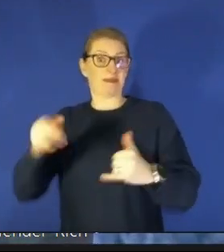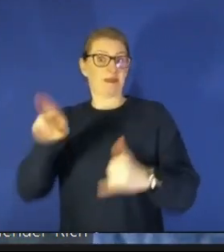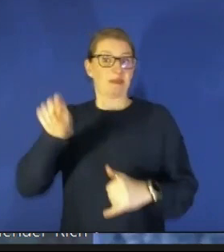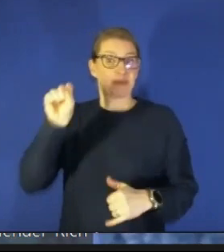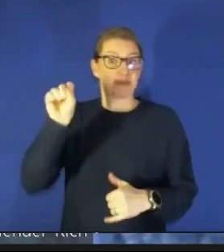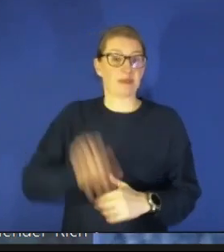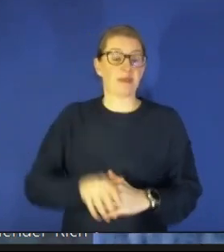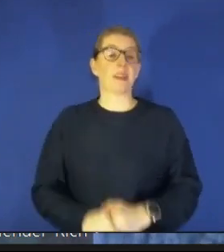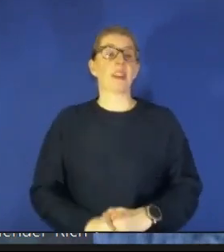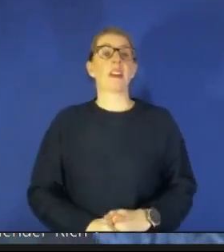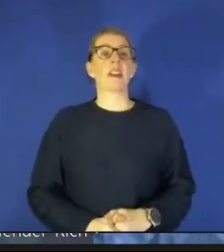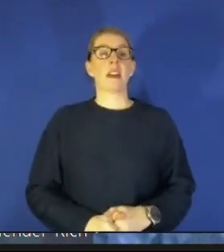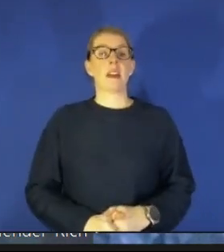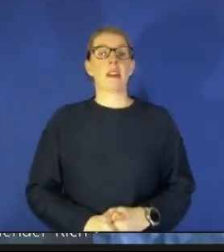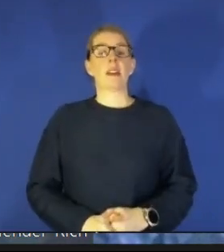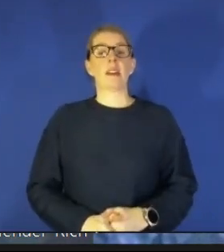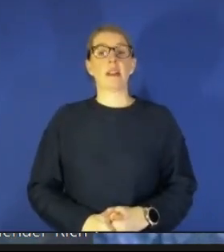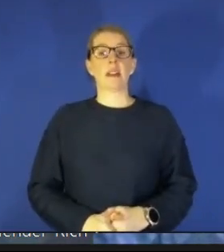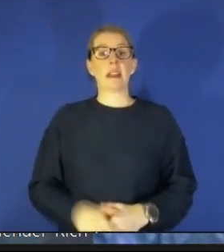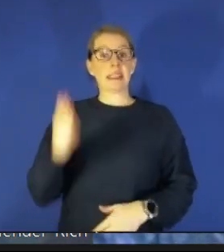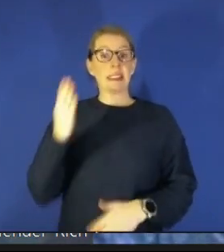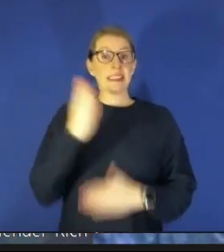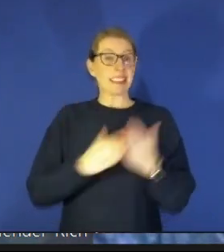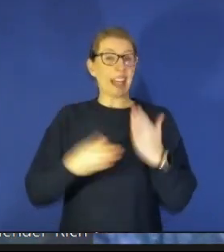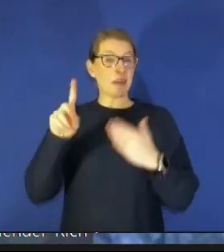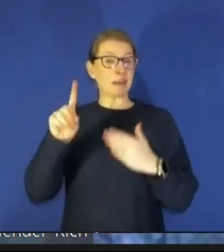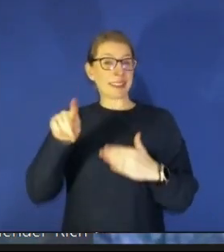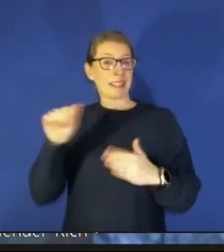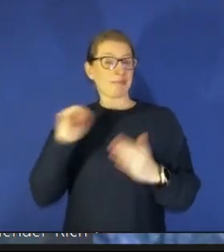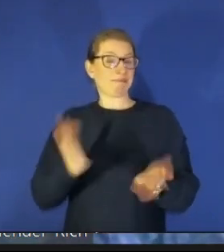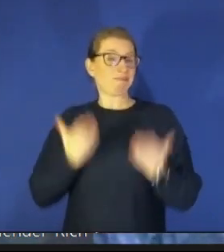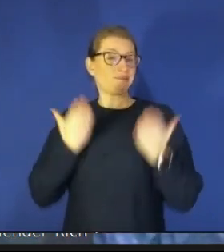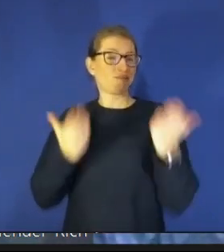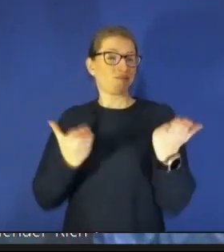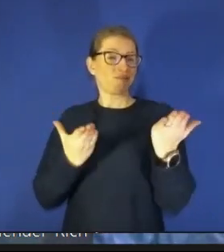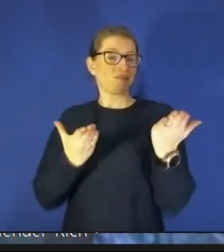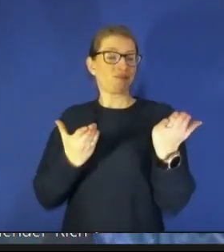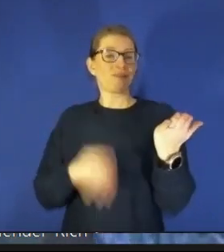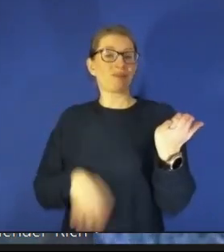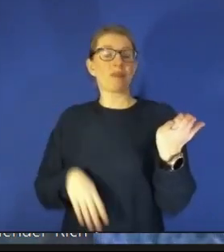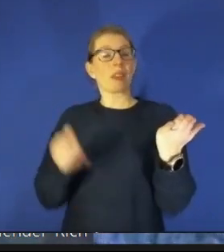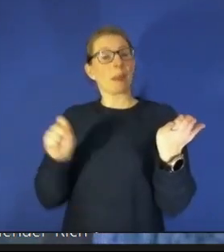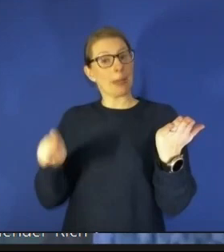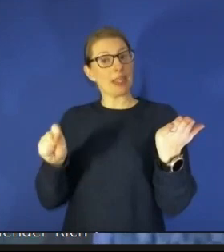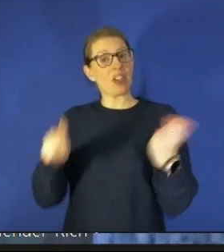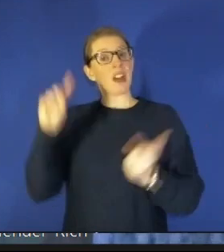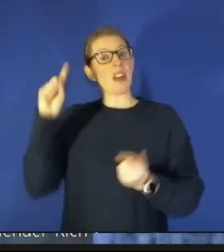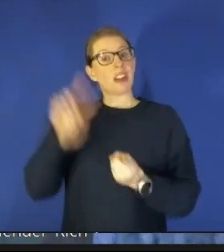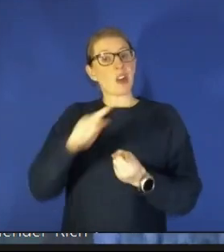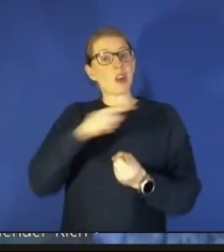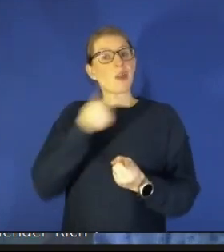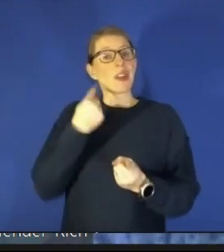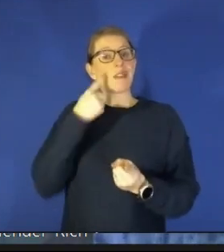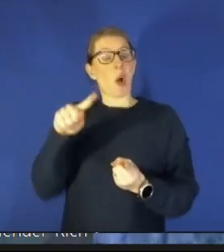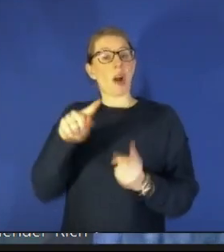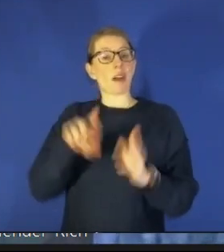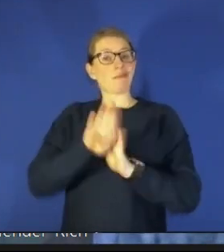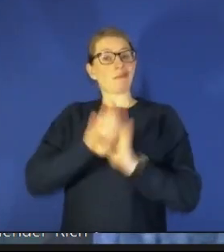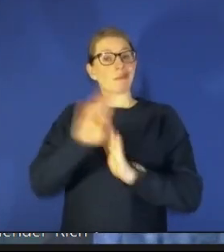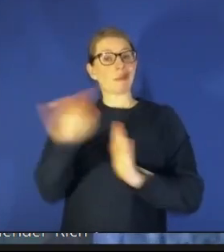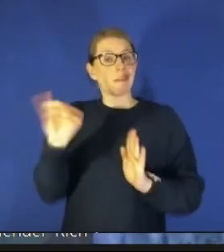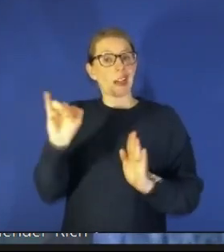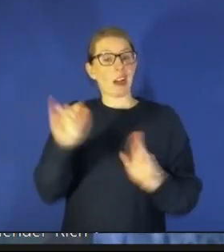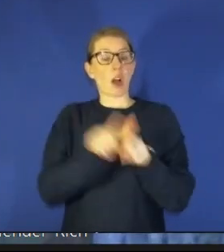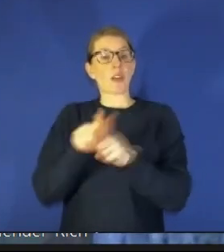States. There's some data that suggests that it would potentially decrease risk of infection, but also